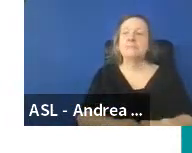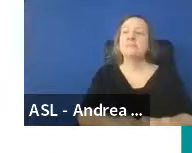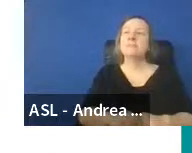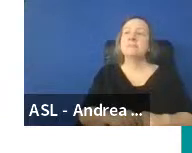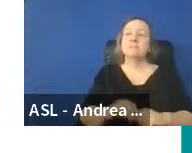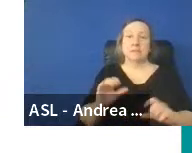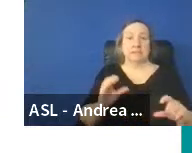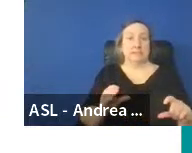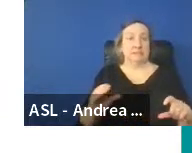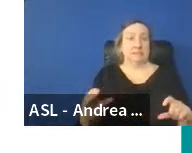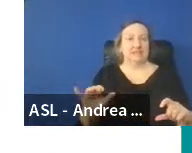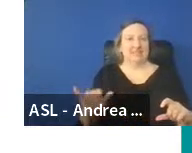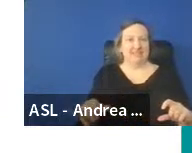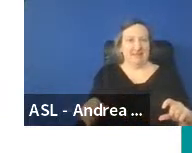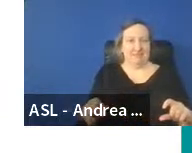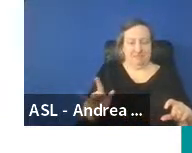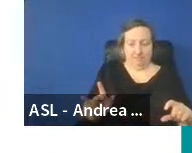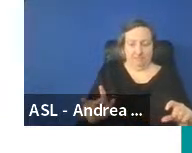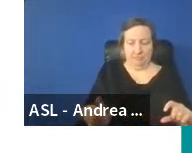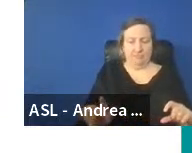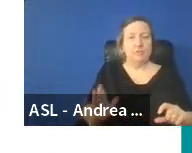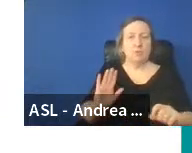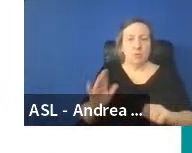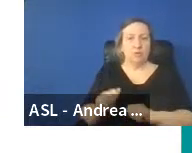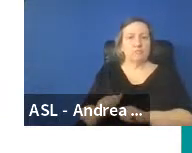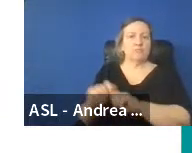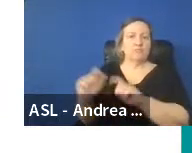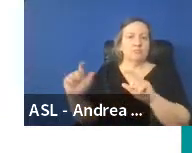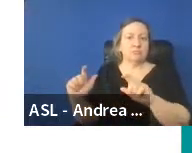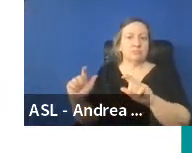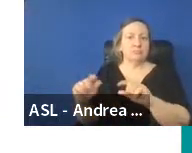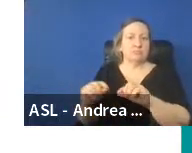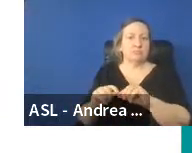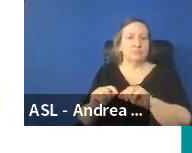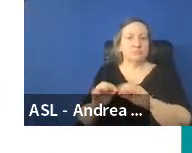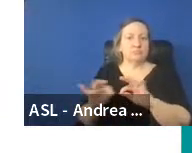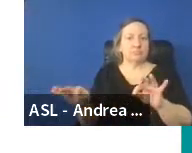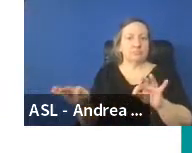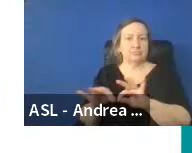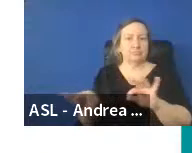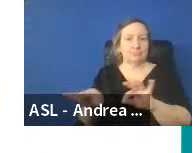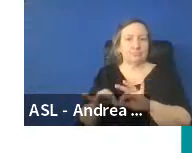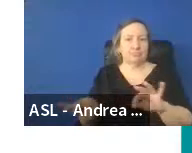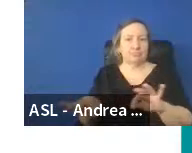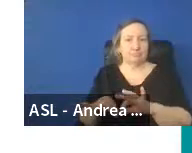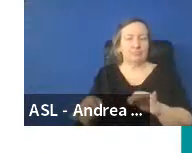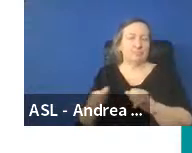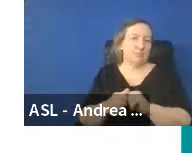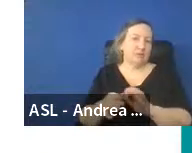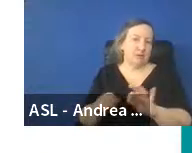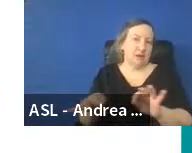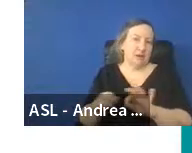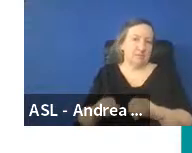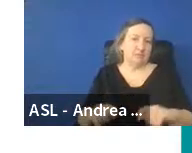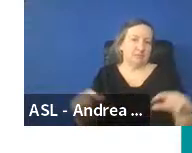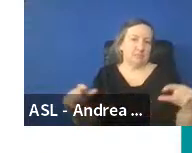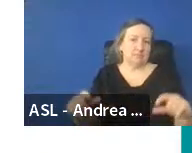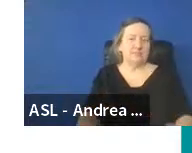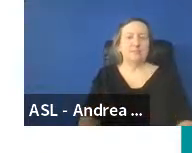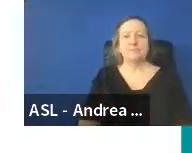the CC icon and a separate window will appear. A separate window with captions will